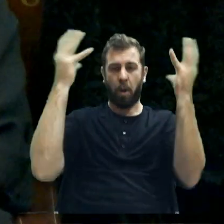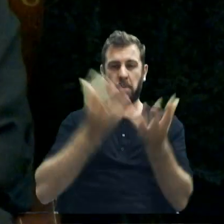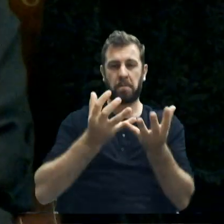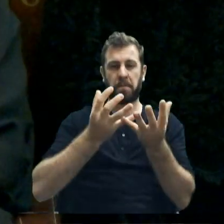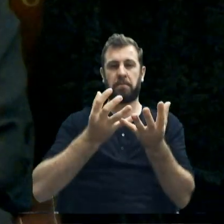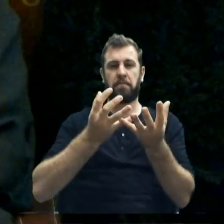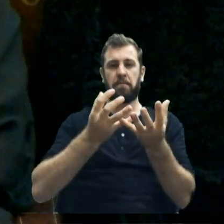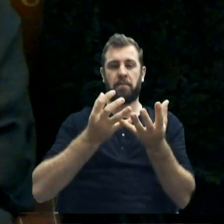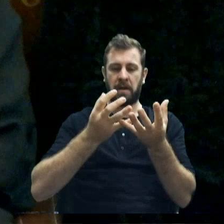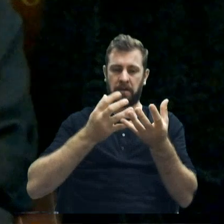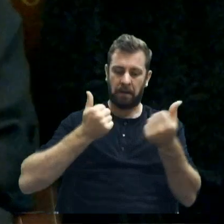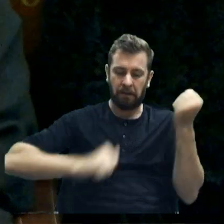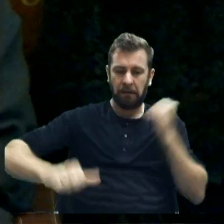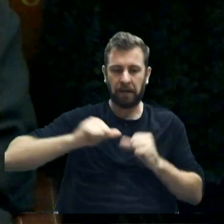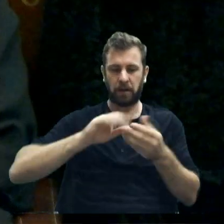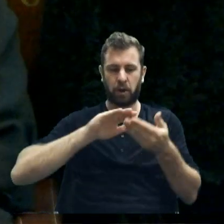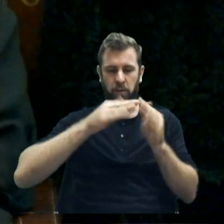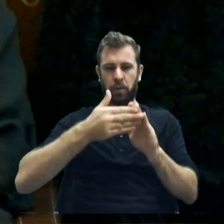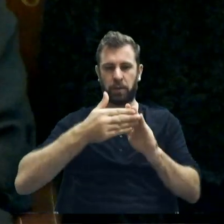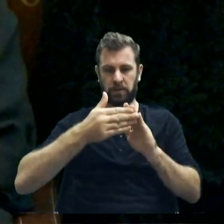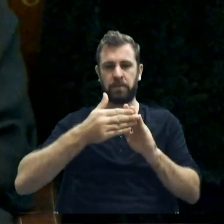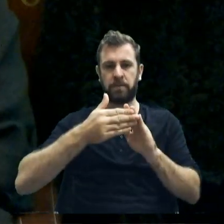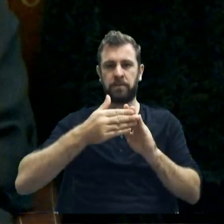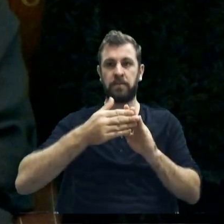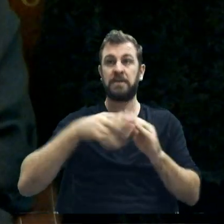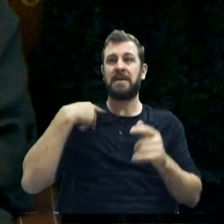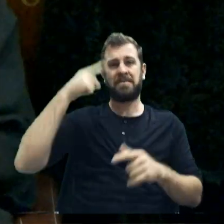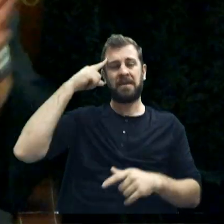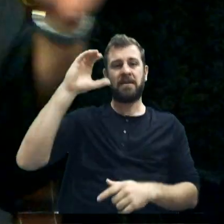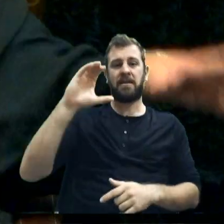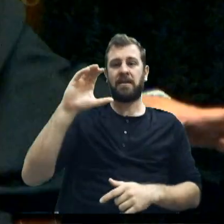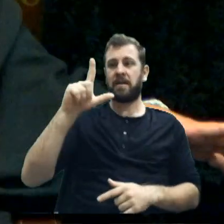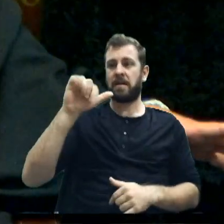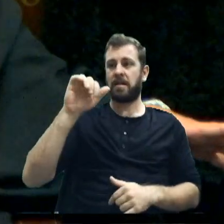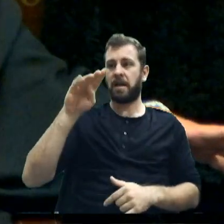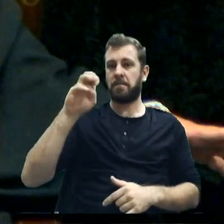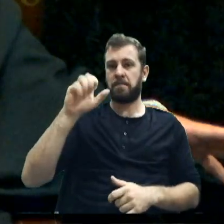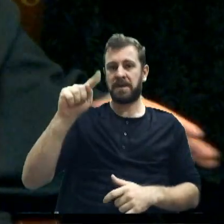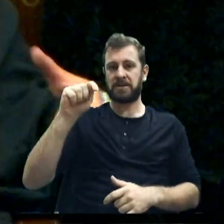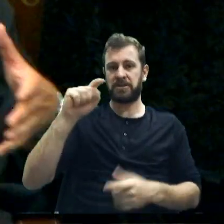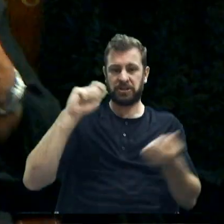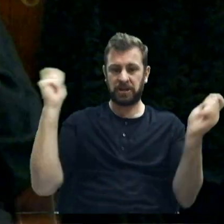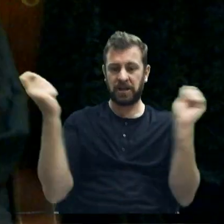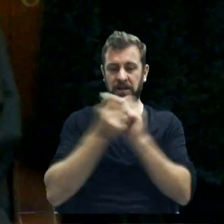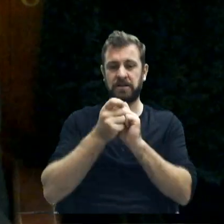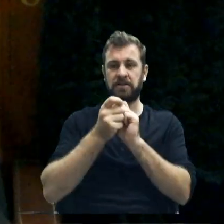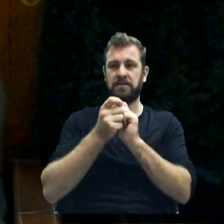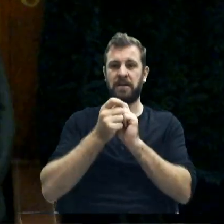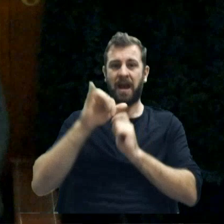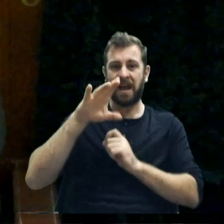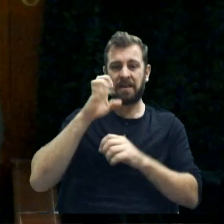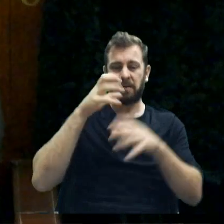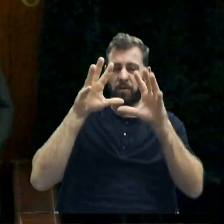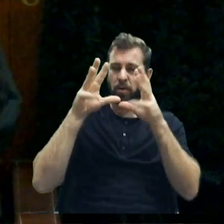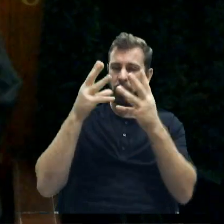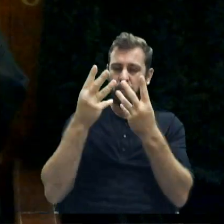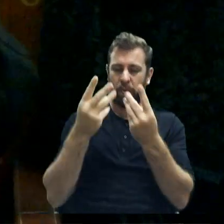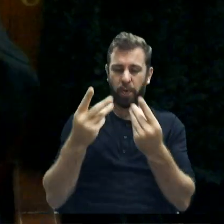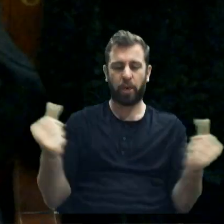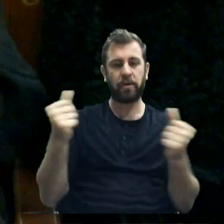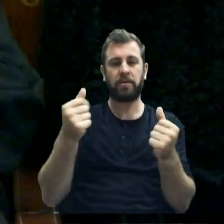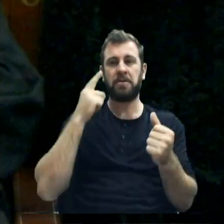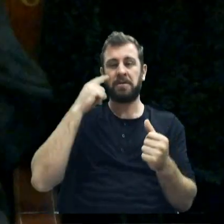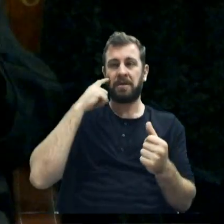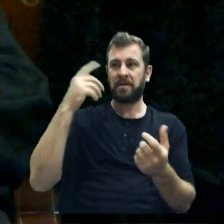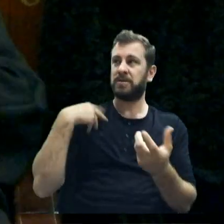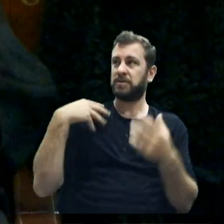climate change. We see these glaciers melting in the North Pole. We see hailstorms in Mecca. We see, let's say, snow in Dubai. We're like, oh my God,